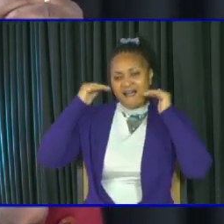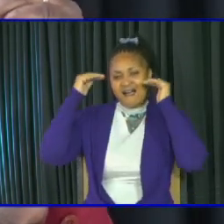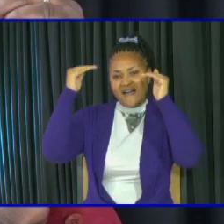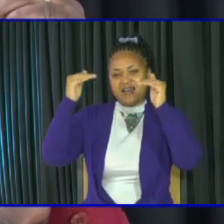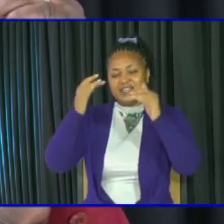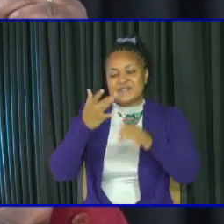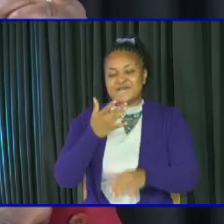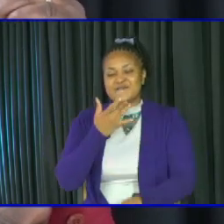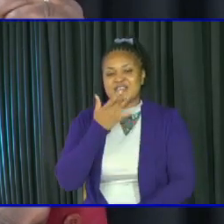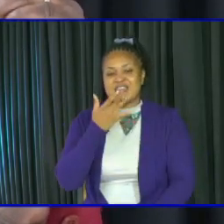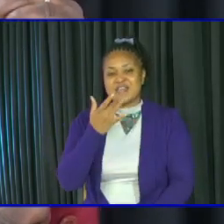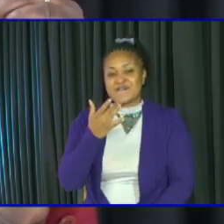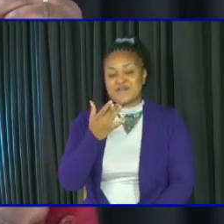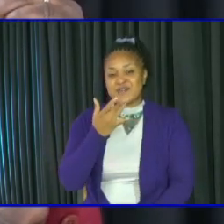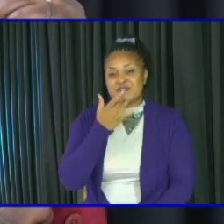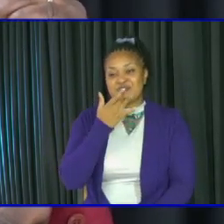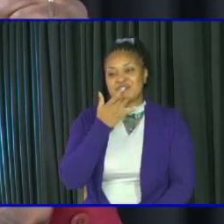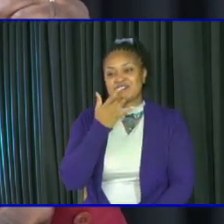highly